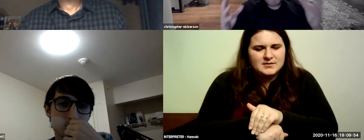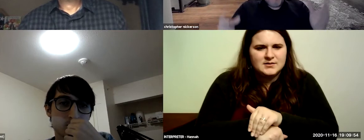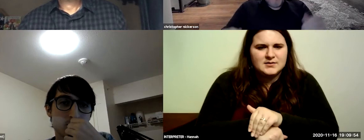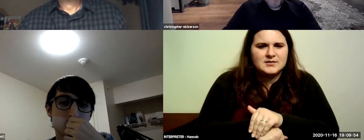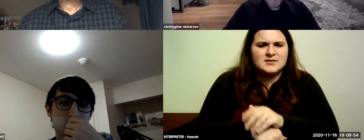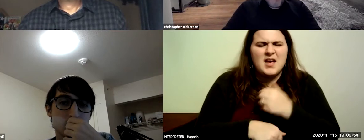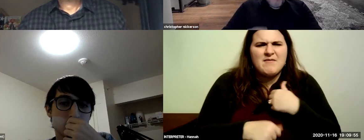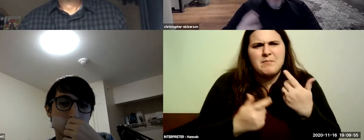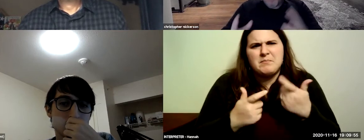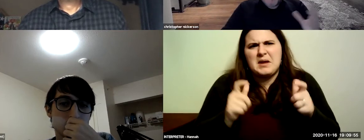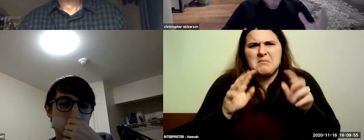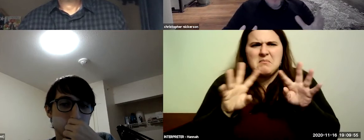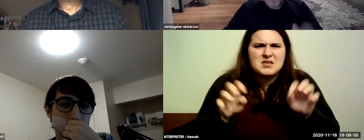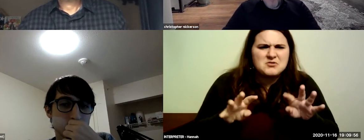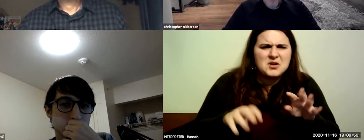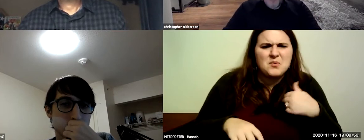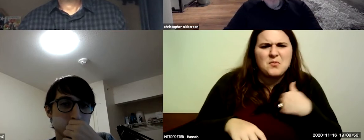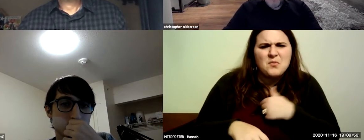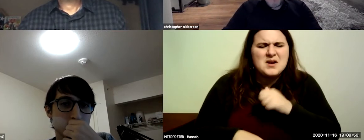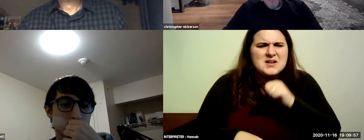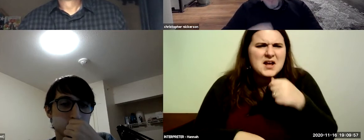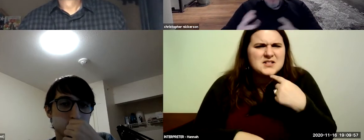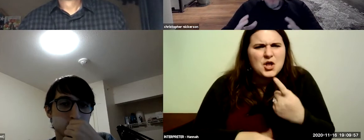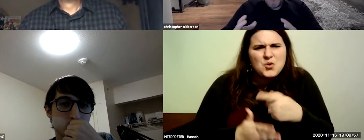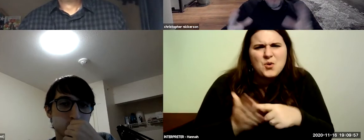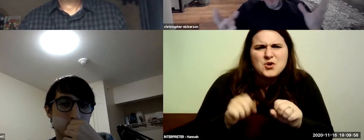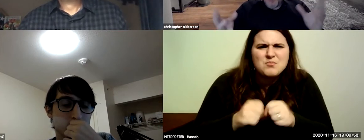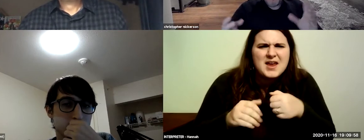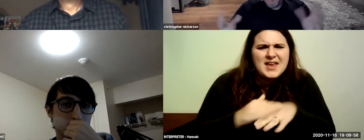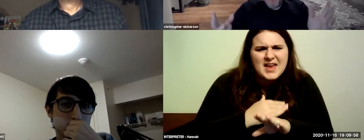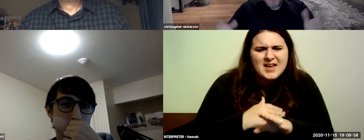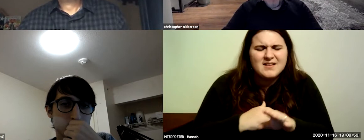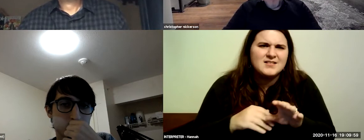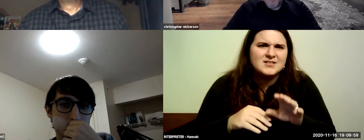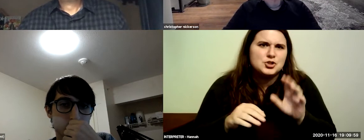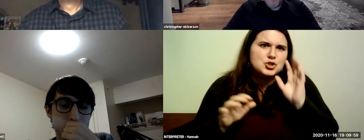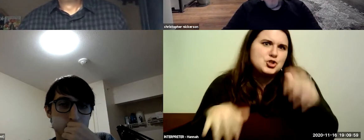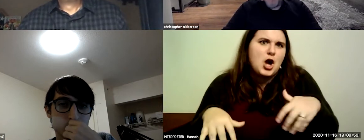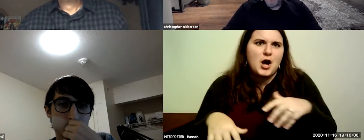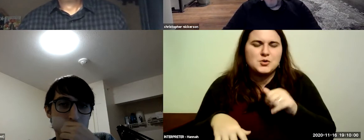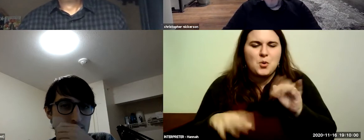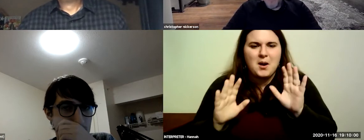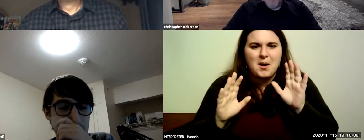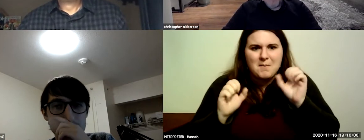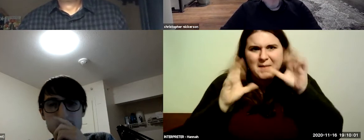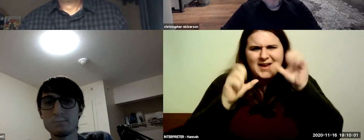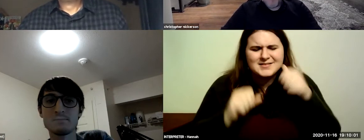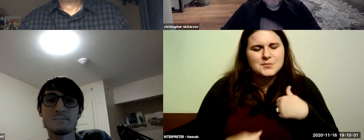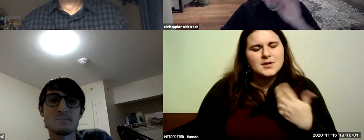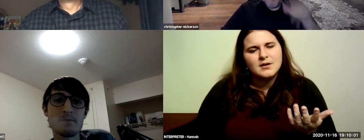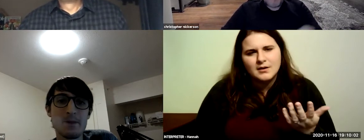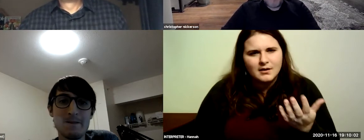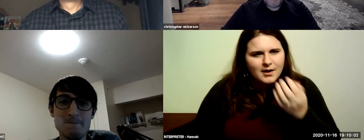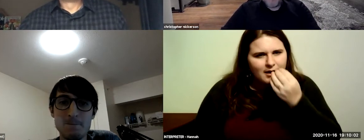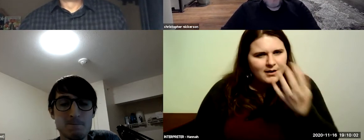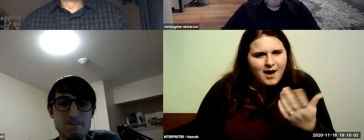big mystery of like, we're not going to tell you what you're breaking into so that, you know, you could be shocked or amazed or whatever else. I'm like, I don't care. I was like, broken